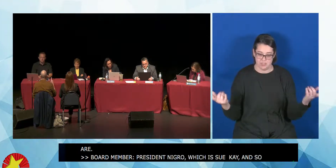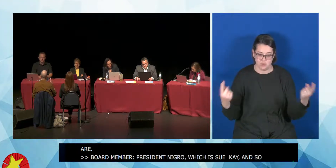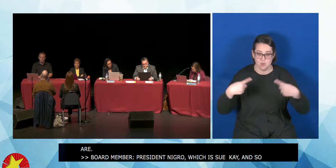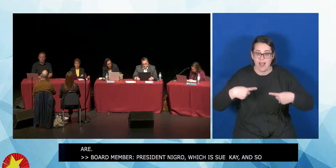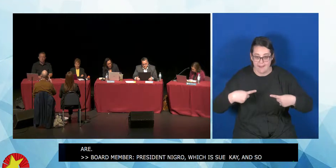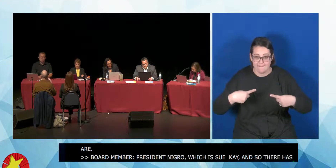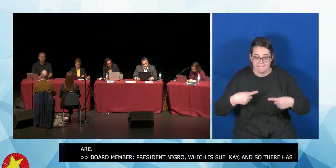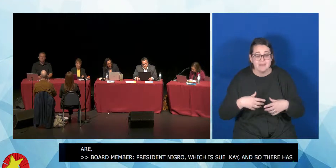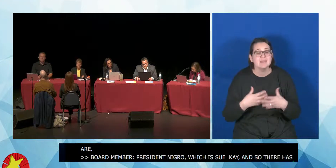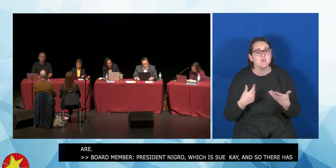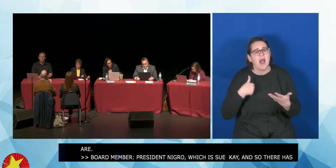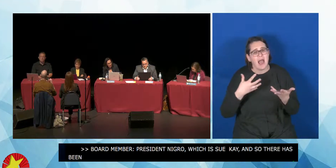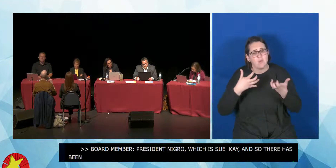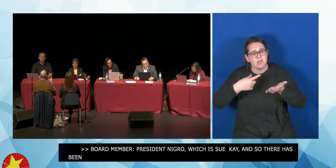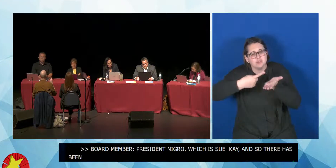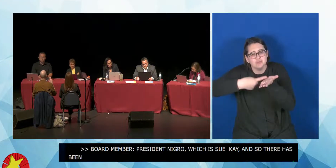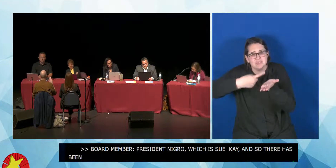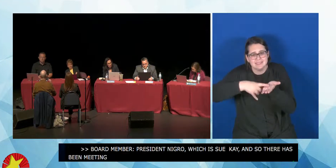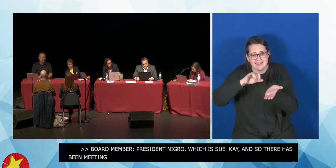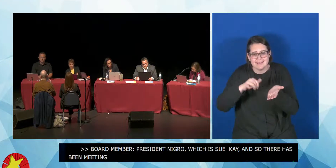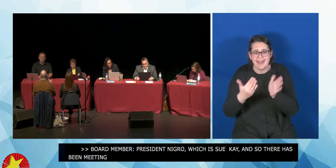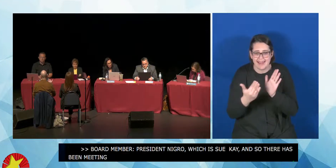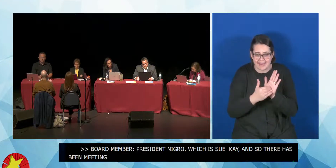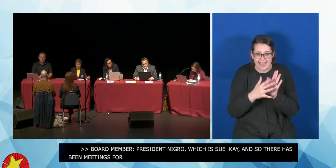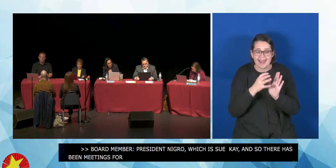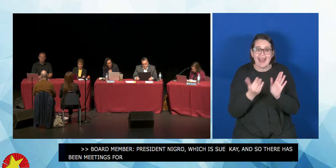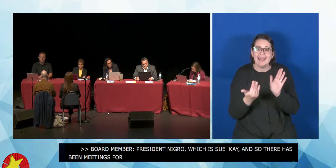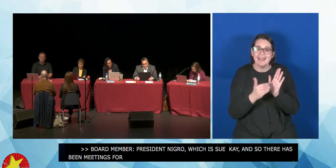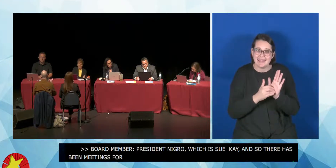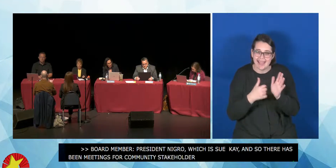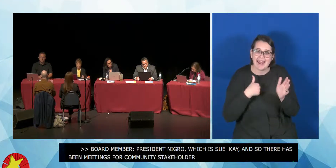to touch on that again, and again suggest that